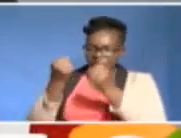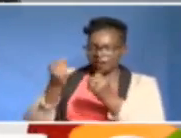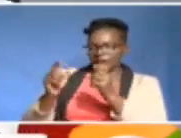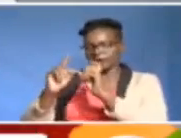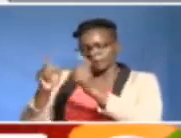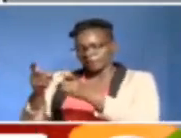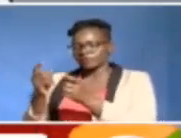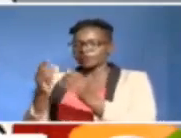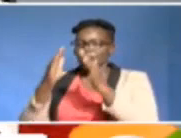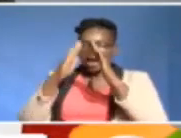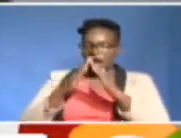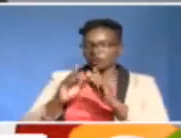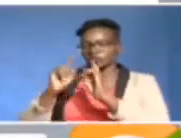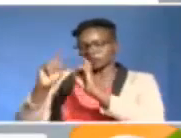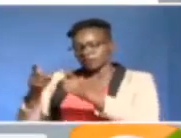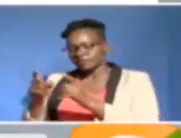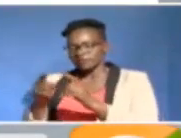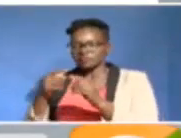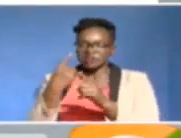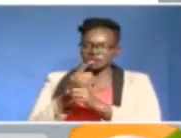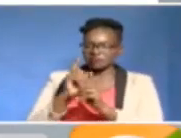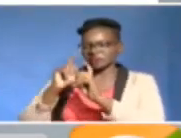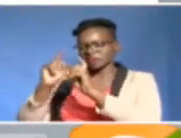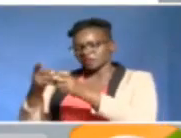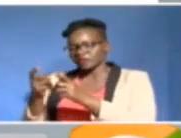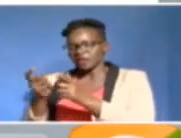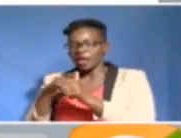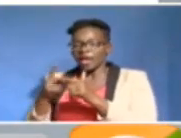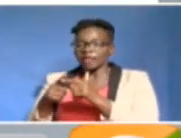5 years, even for 10 years, you know? But then the day they